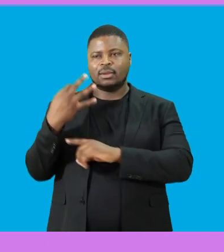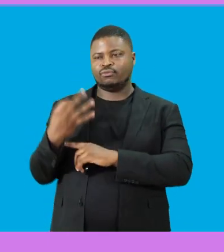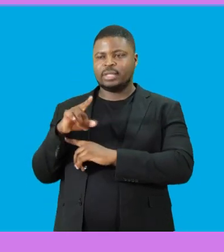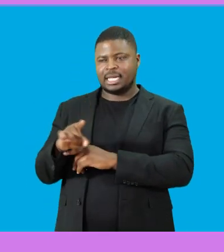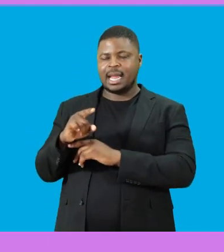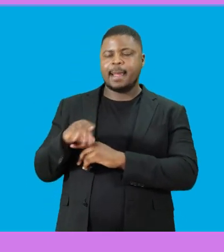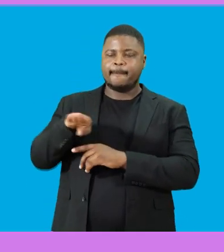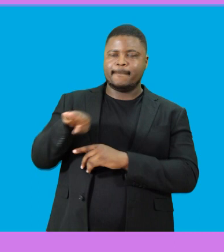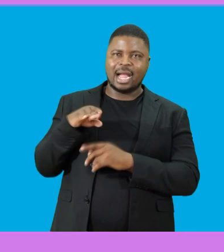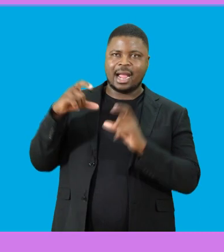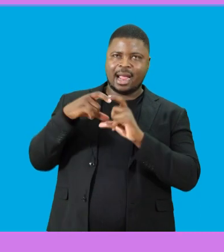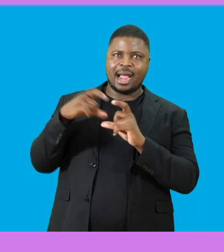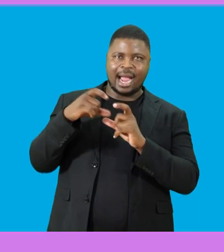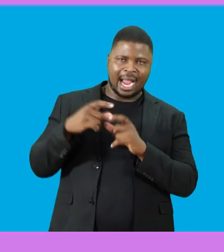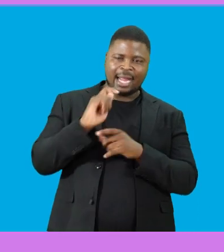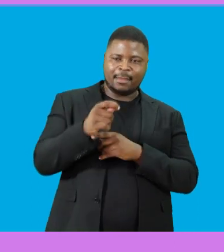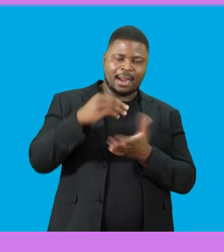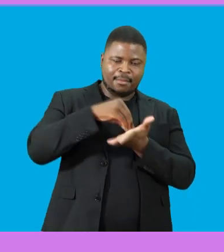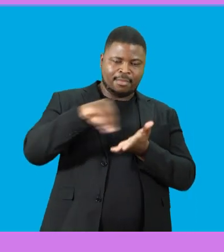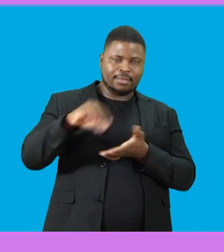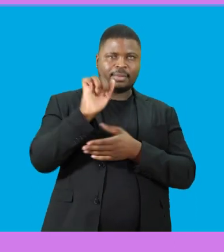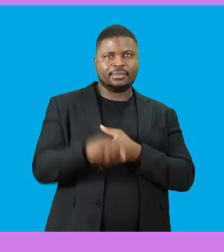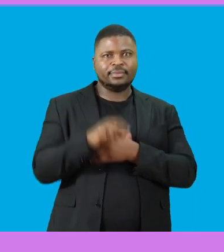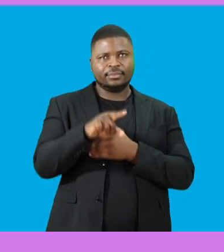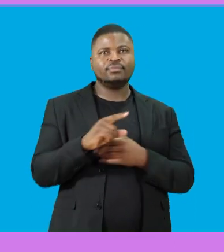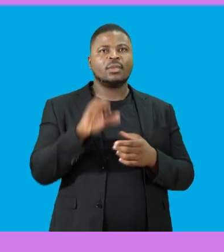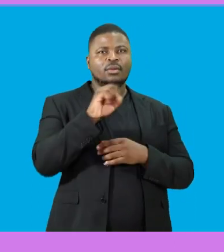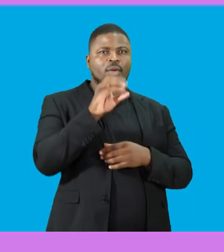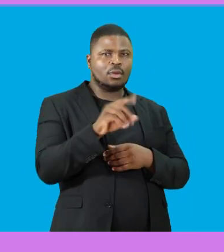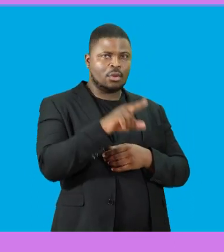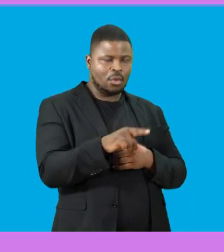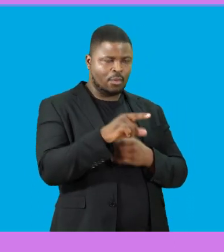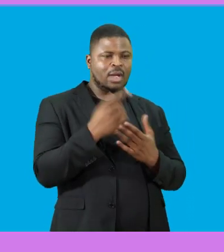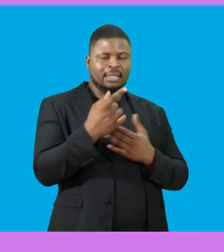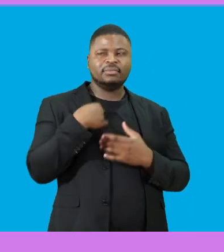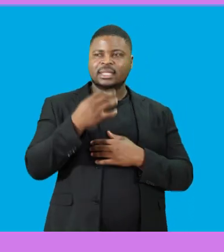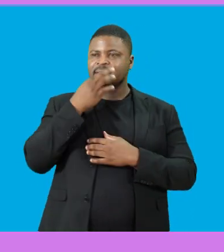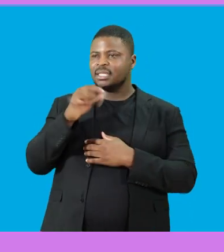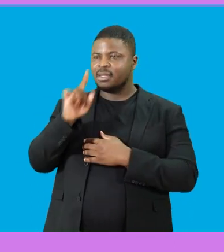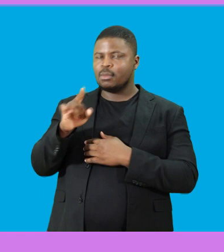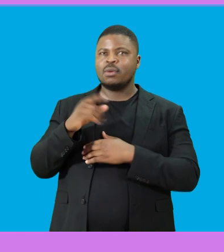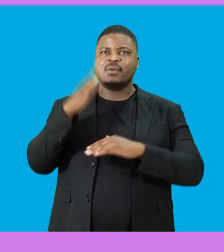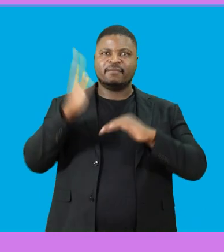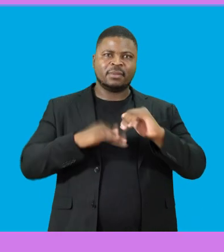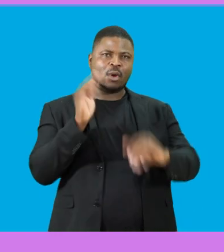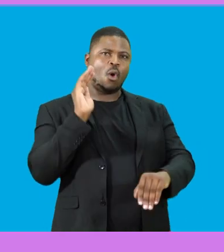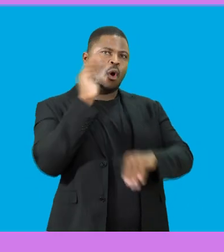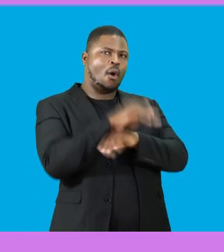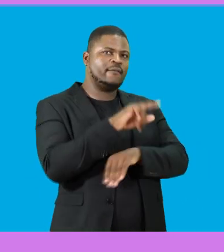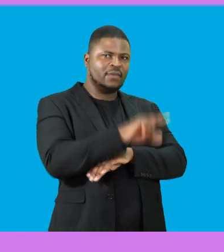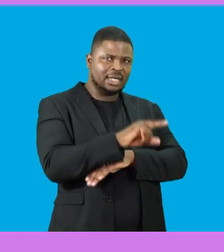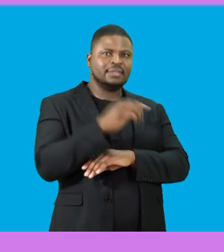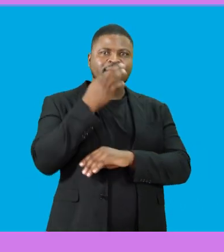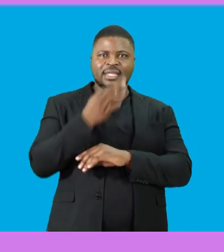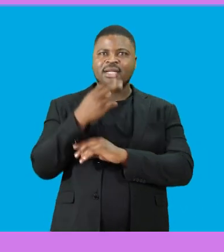purchases. She paid 20 rand 50 cent bank fees and claims that she was overcharged. She claims that this 20